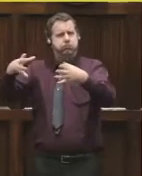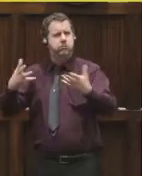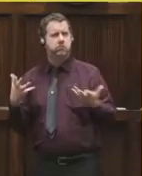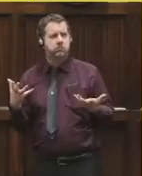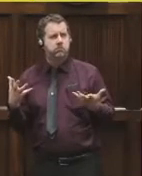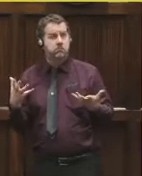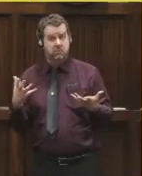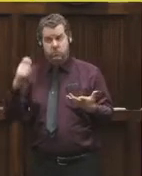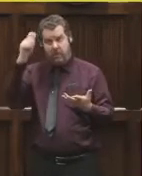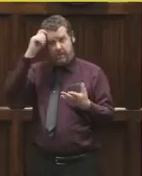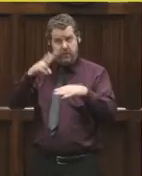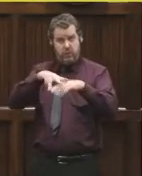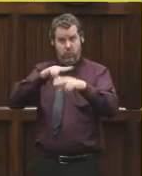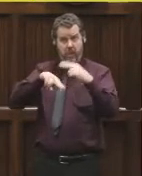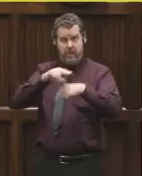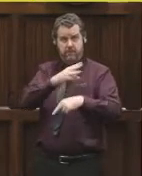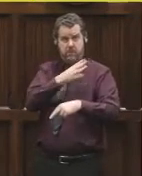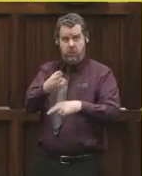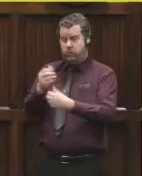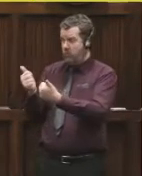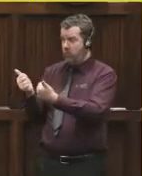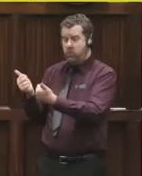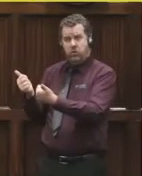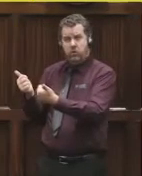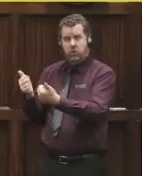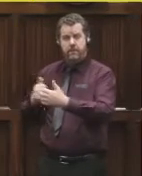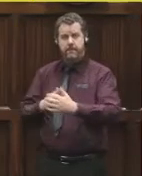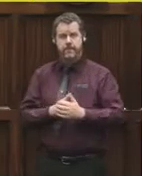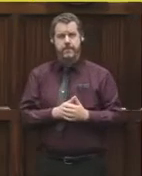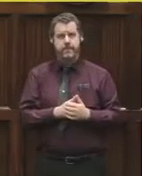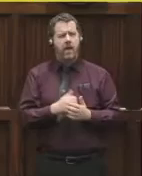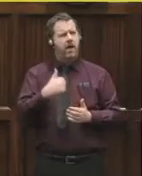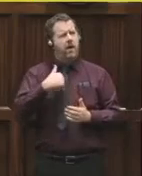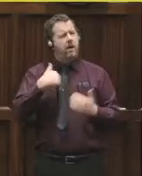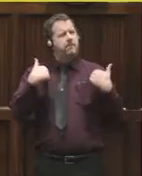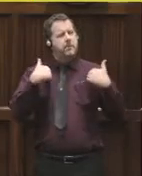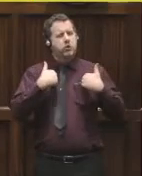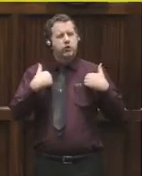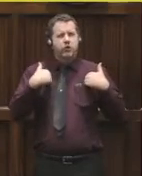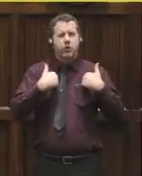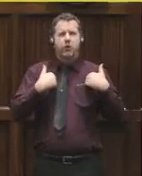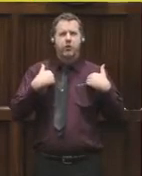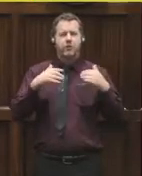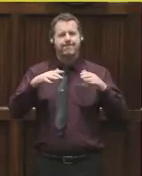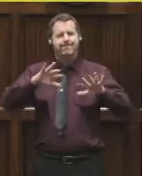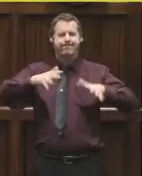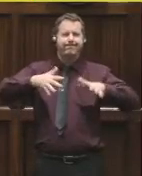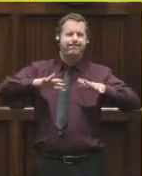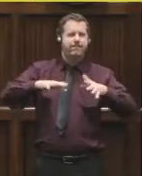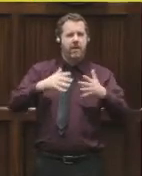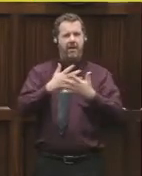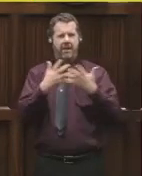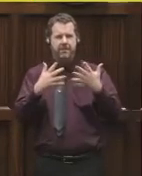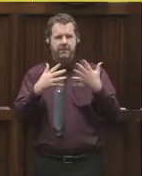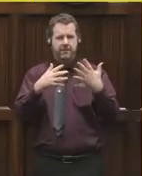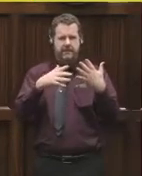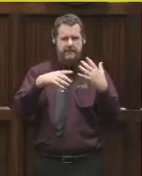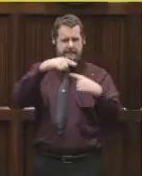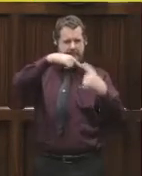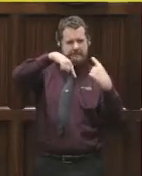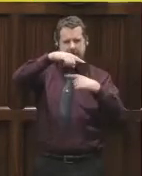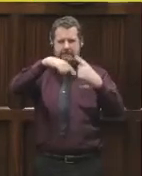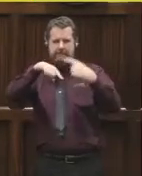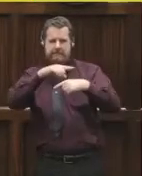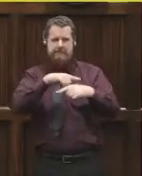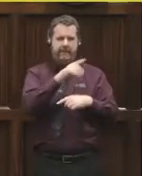that's a welcome proposal. I would be concerned that, you know, there seems to be a lot of tick-tacking between Fine Gael